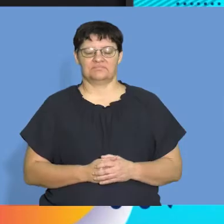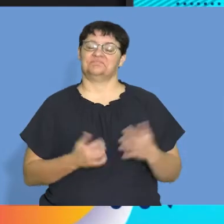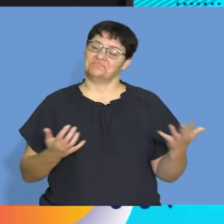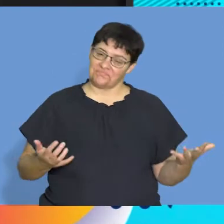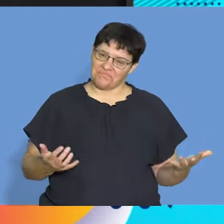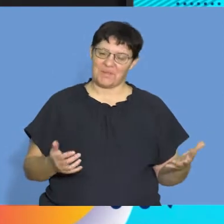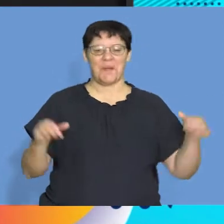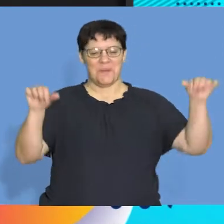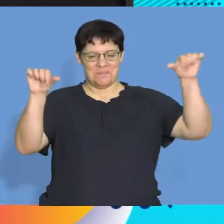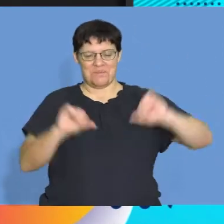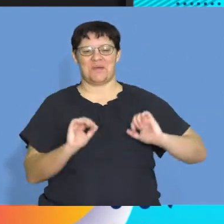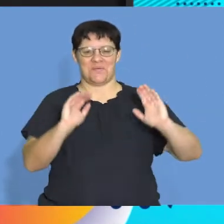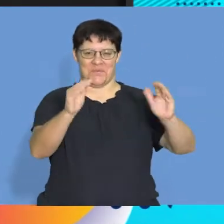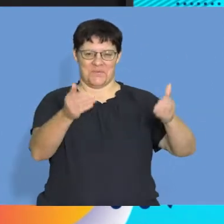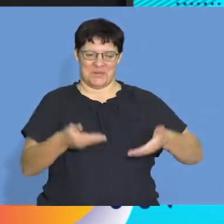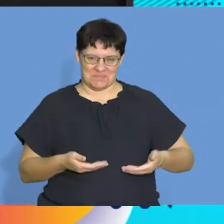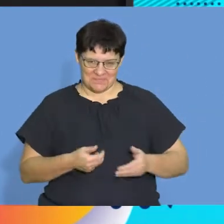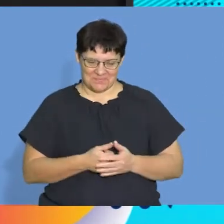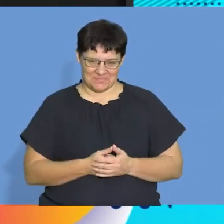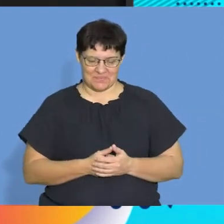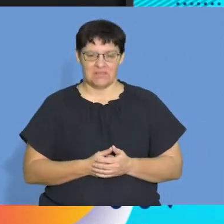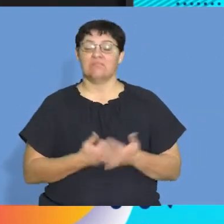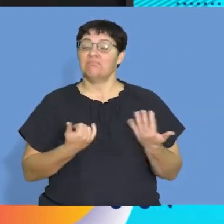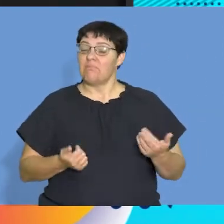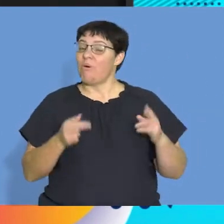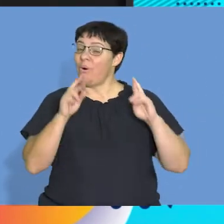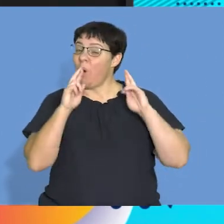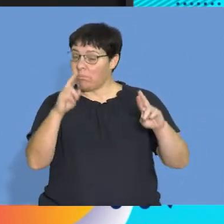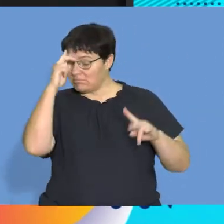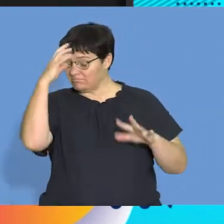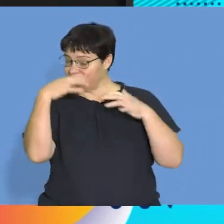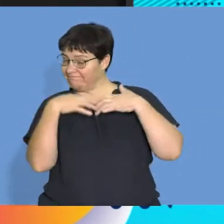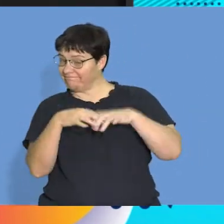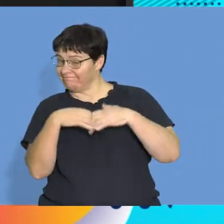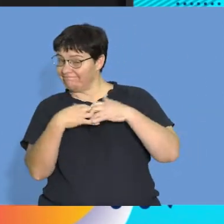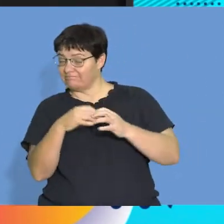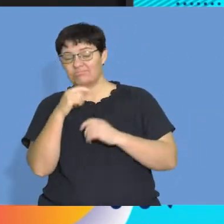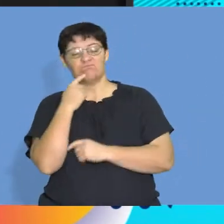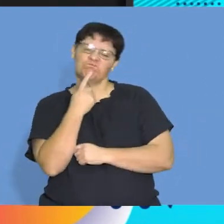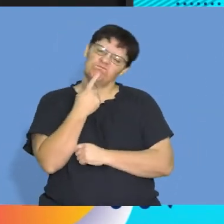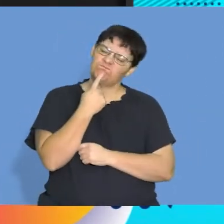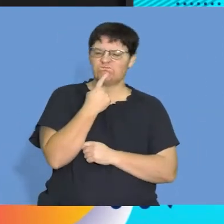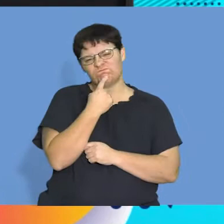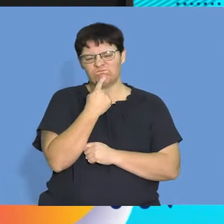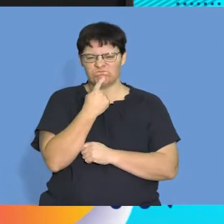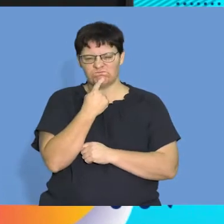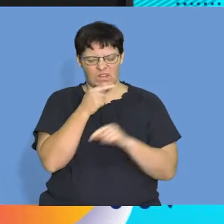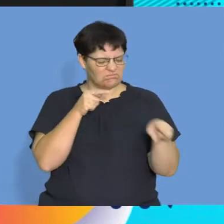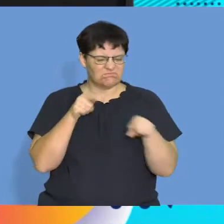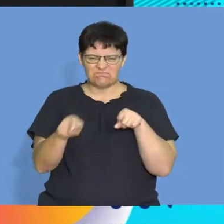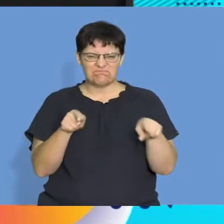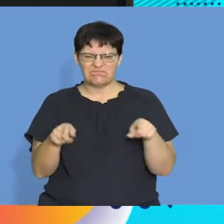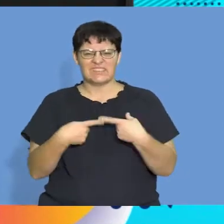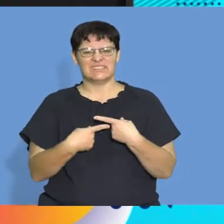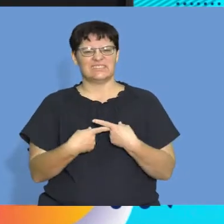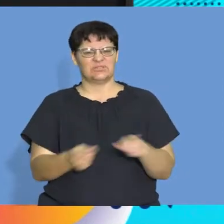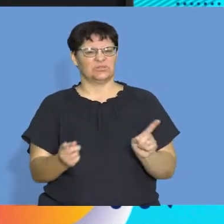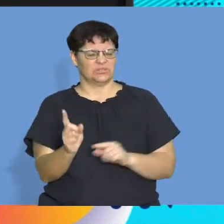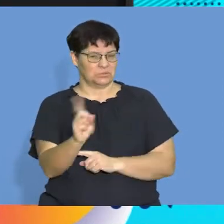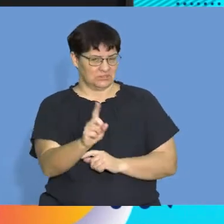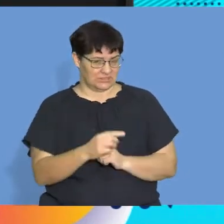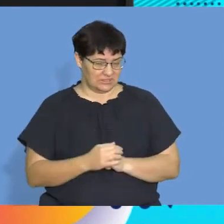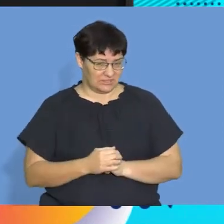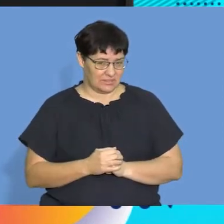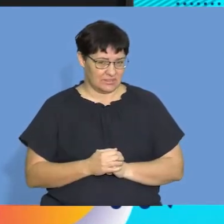Hi guys, welcome back from the ad break. So I hope you've been really giving it a thought as to what exactly is the difference